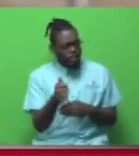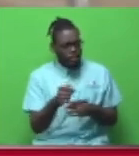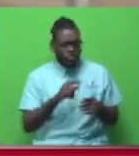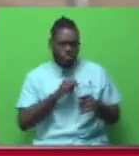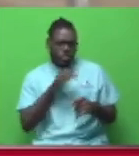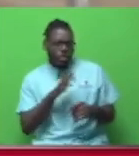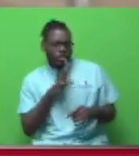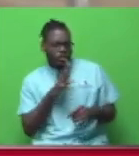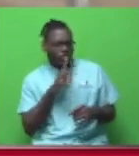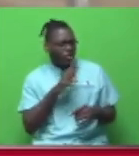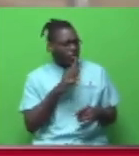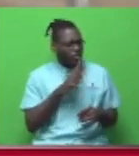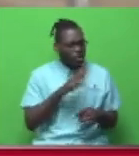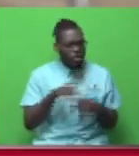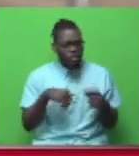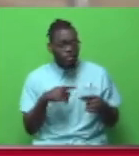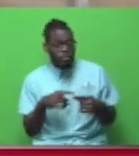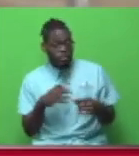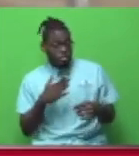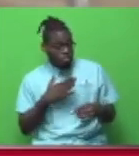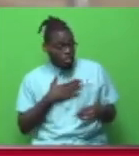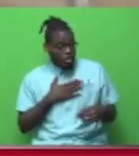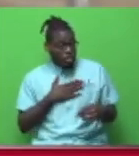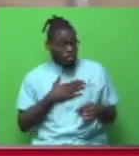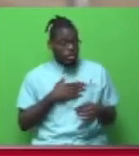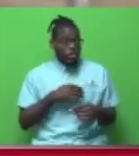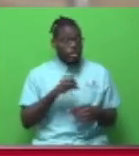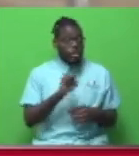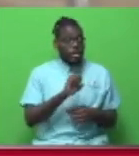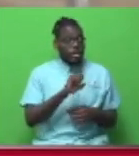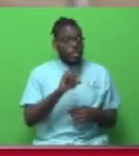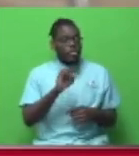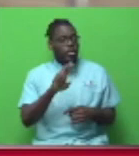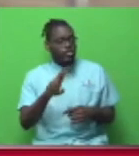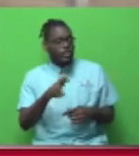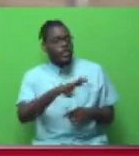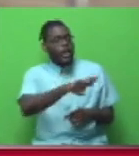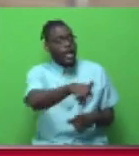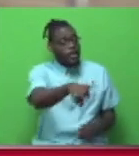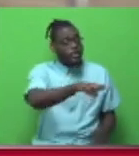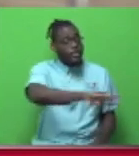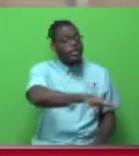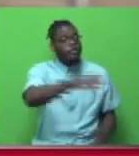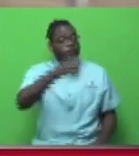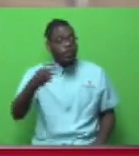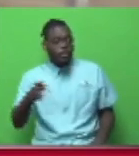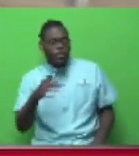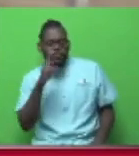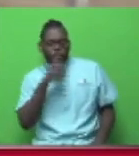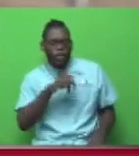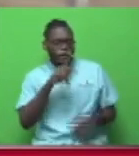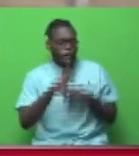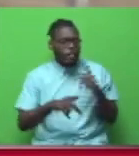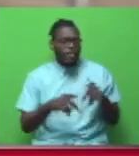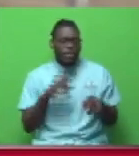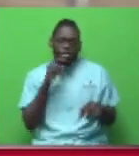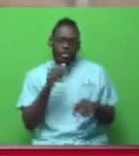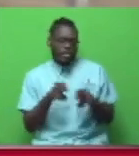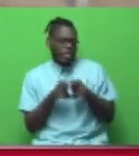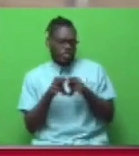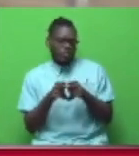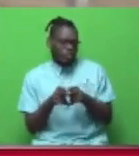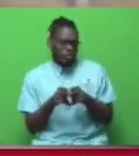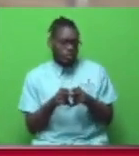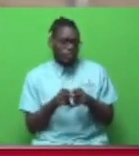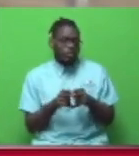that I know is two completely different Rams, and I will tell you why. For the non-Hindu public, the Sri Ram that